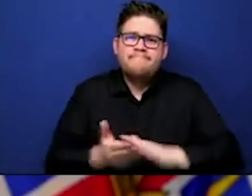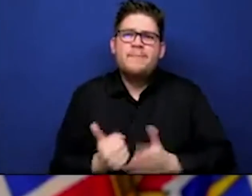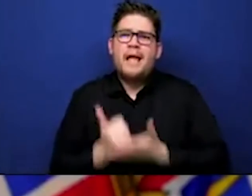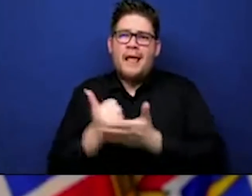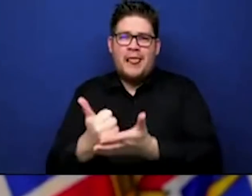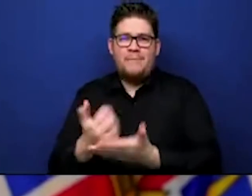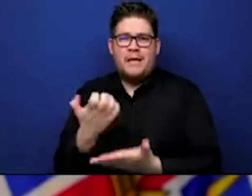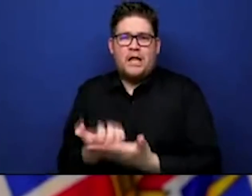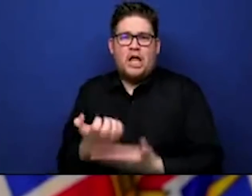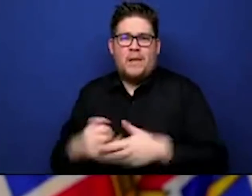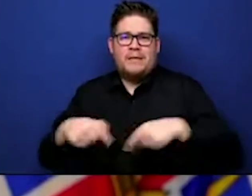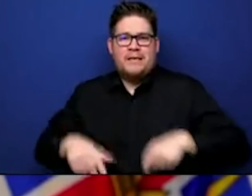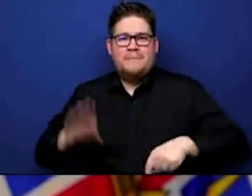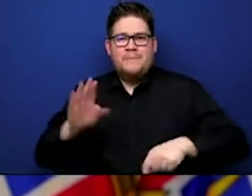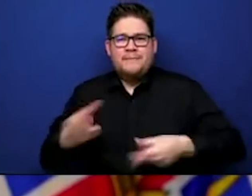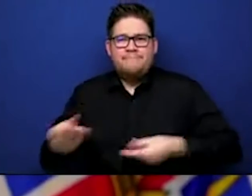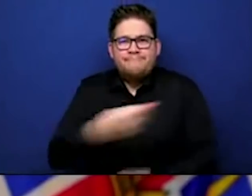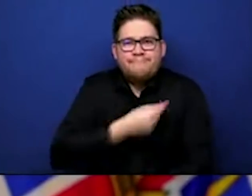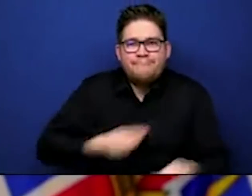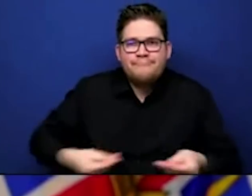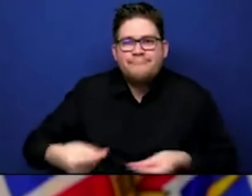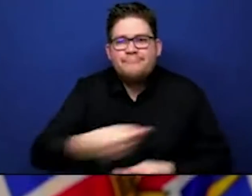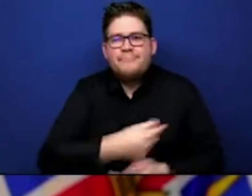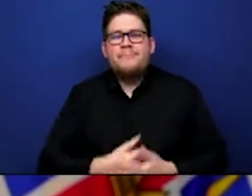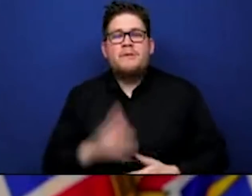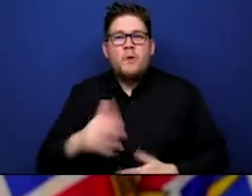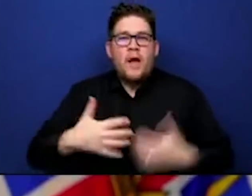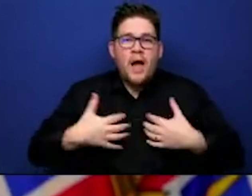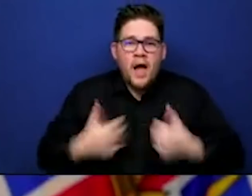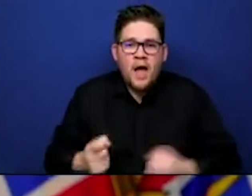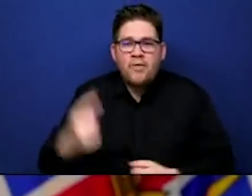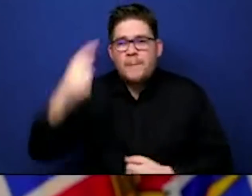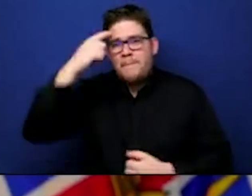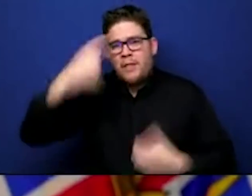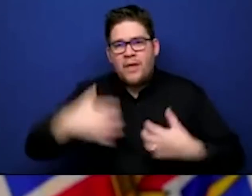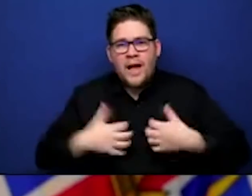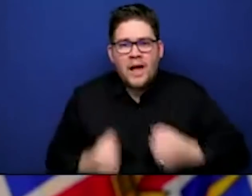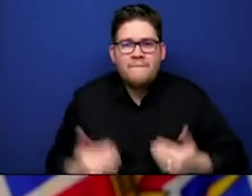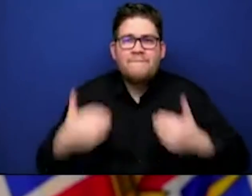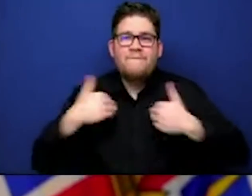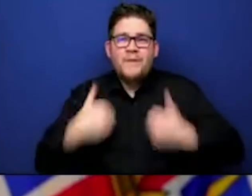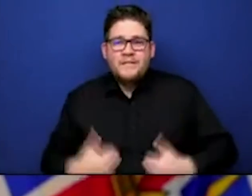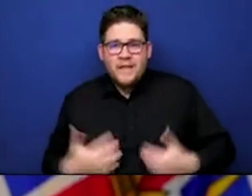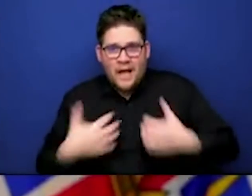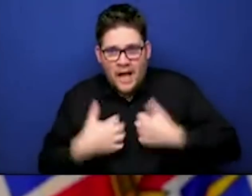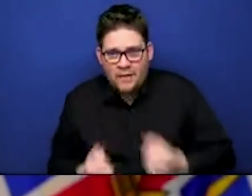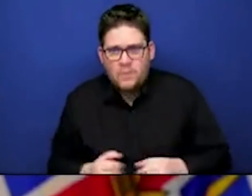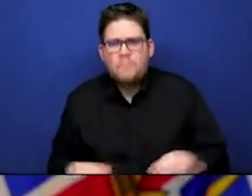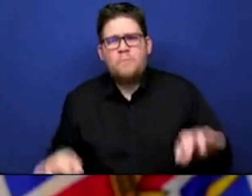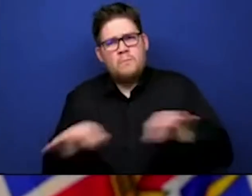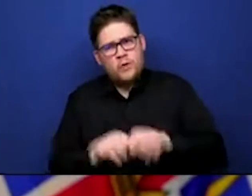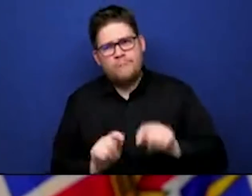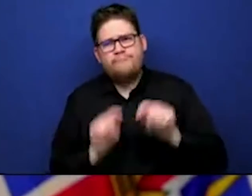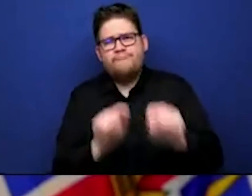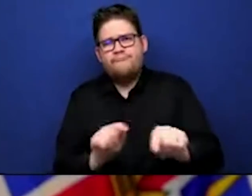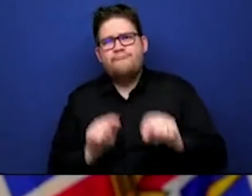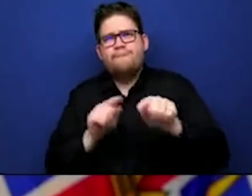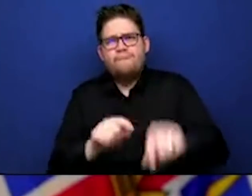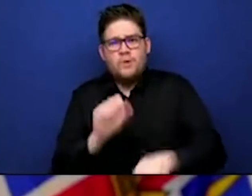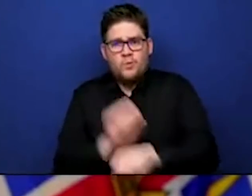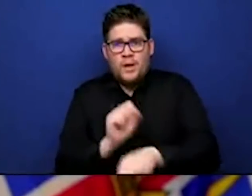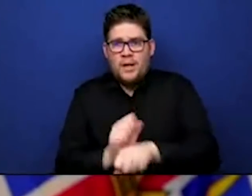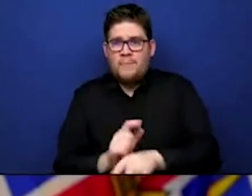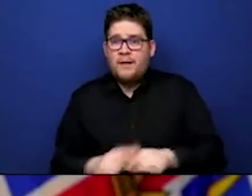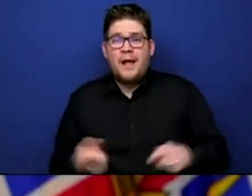health, our physical and mental health, and our communities. But if business is causing transmission, we need to take